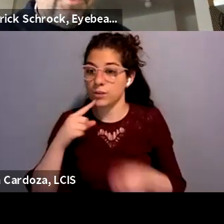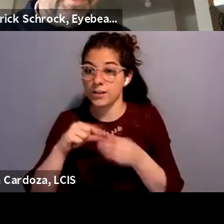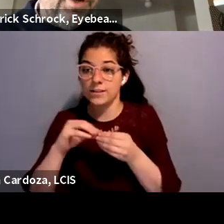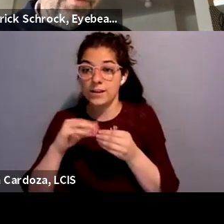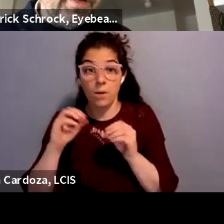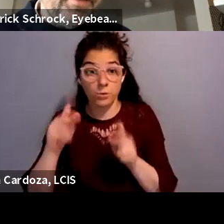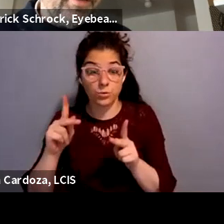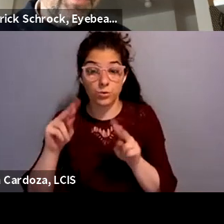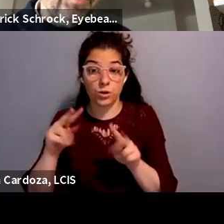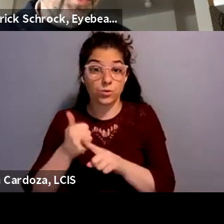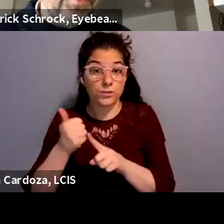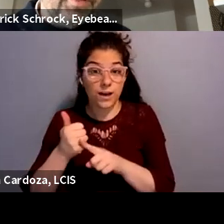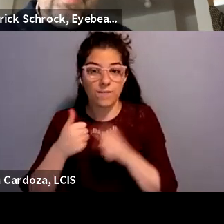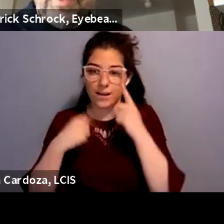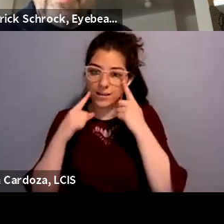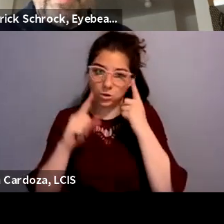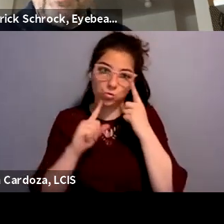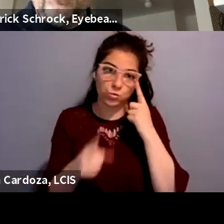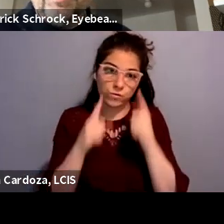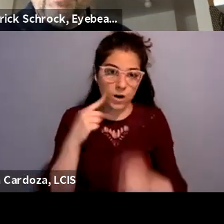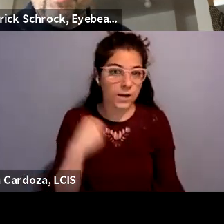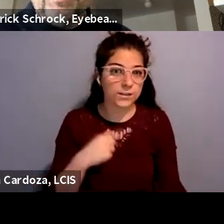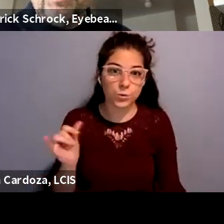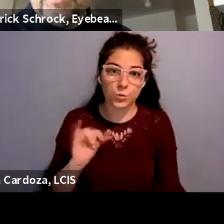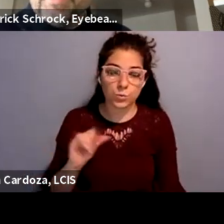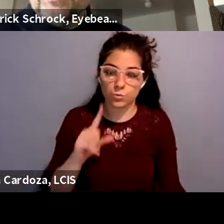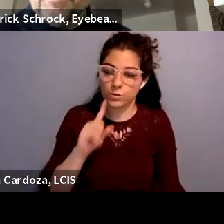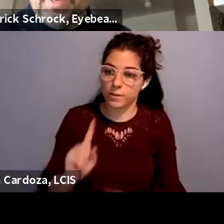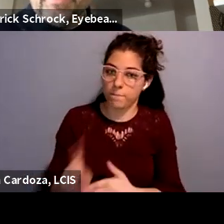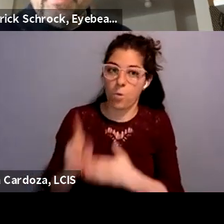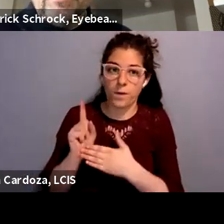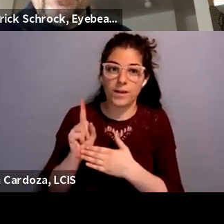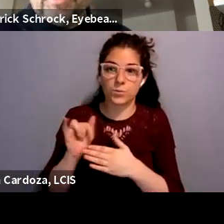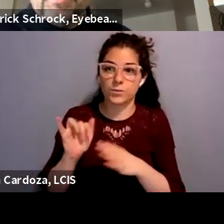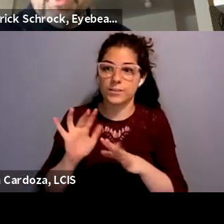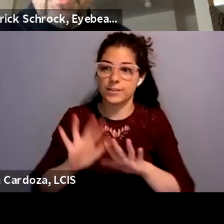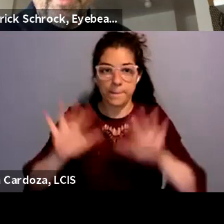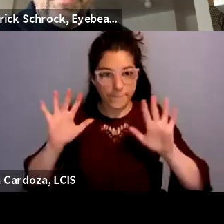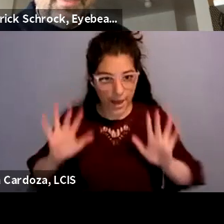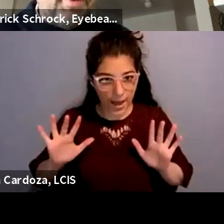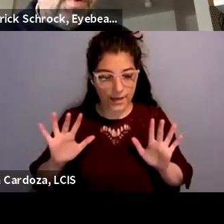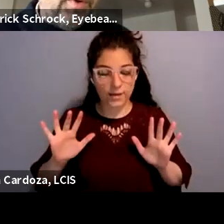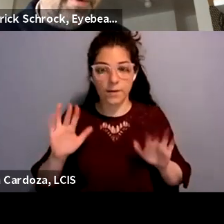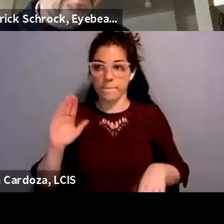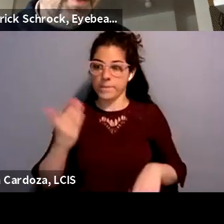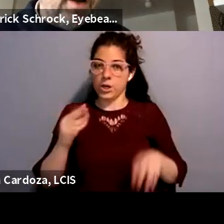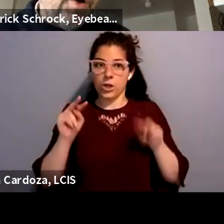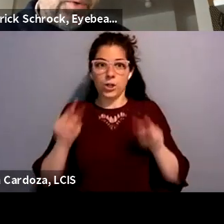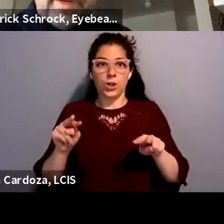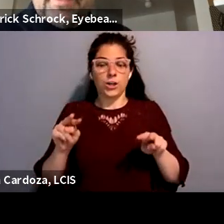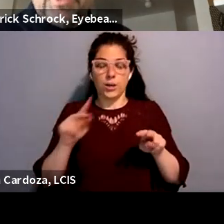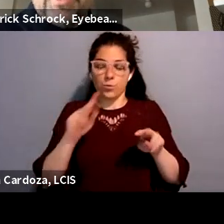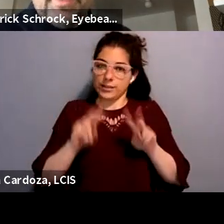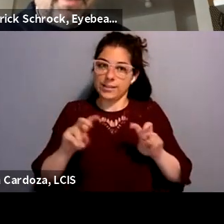yourselves. And I think that was so true for us as well. Like, it was a real moment to just kind of step back look in the mirror and think about what